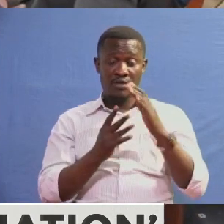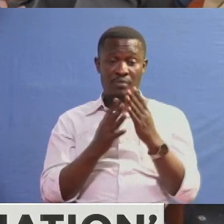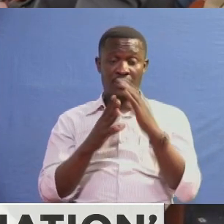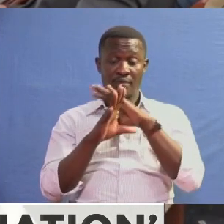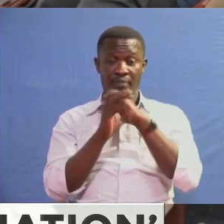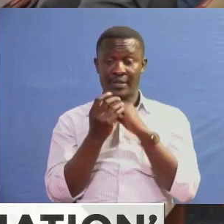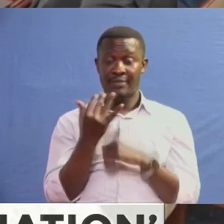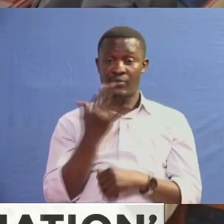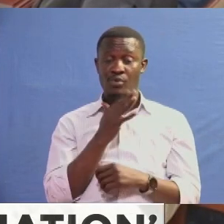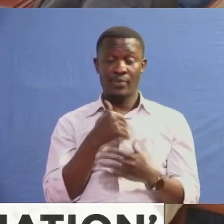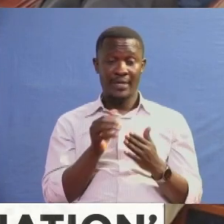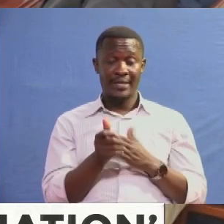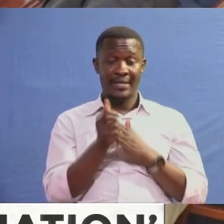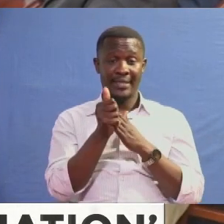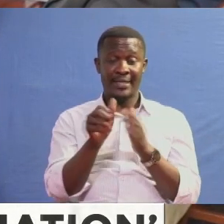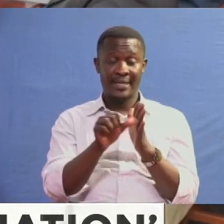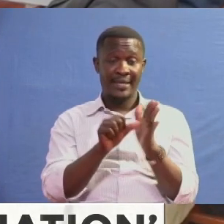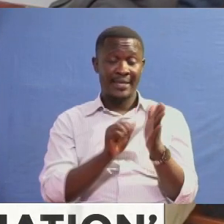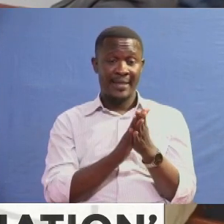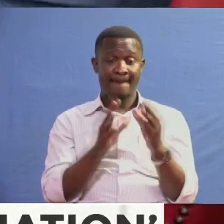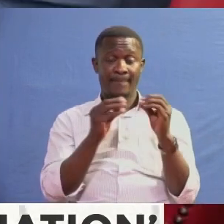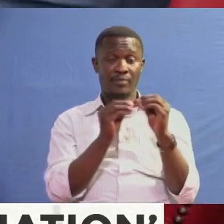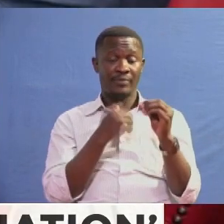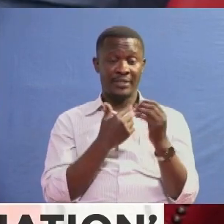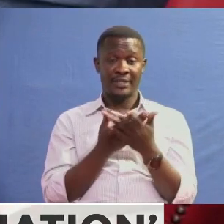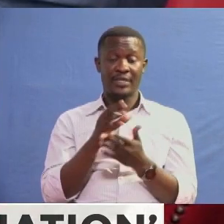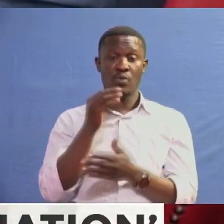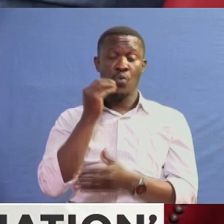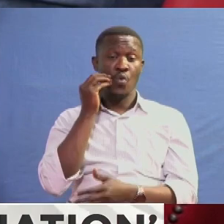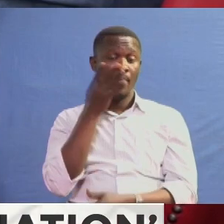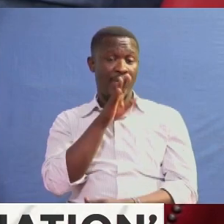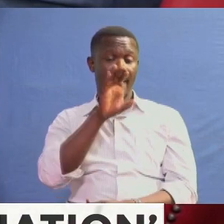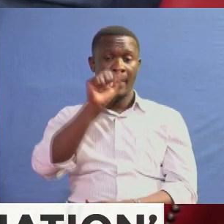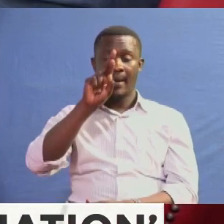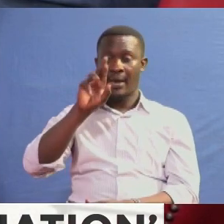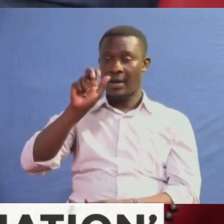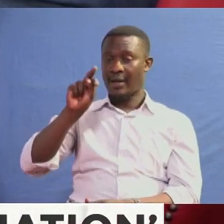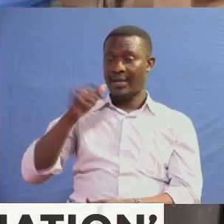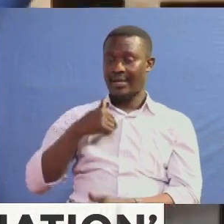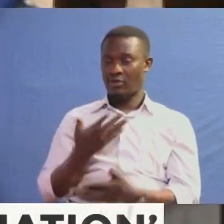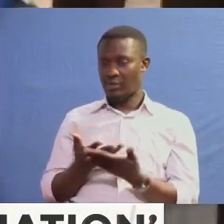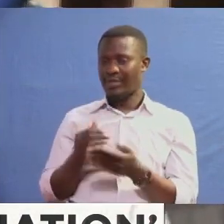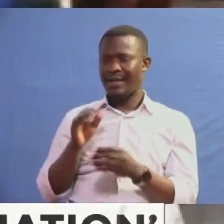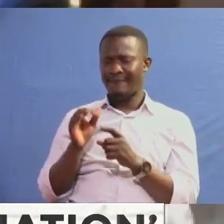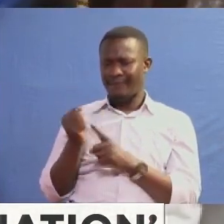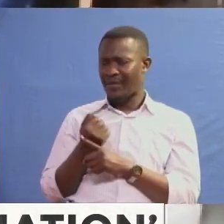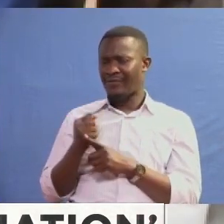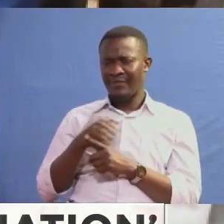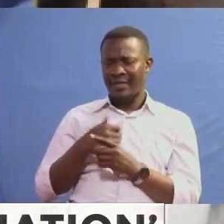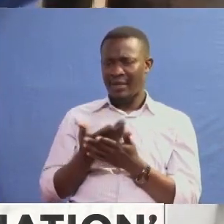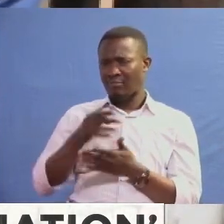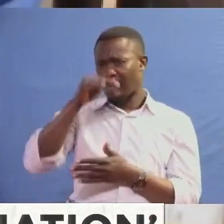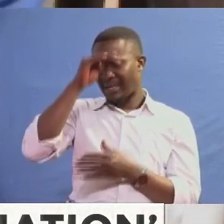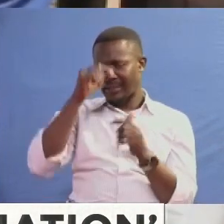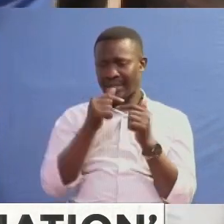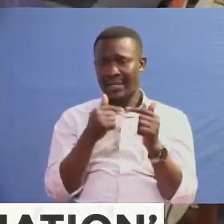Rigathi Gachagua led a multi-agency meeting at the official residence in Karen, focused on intensifying the fight against illicit alcohol